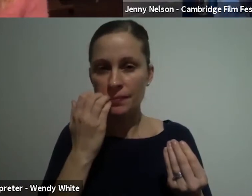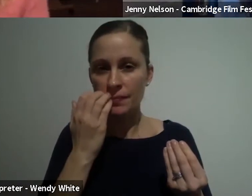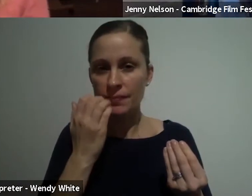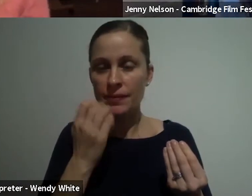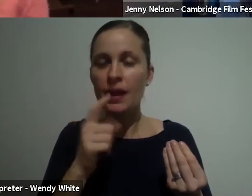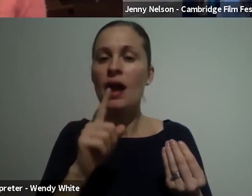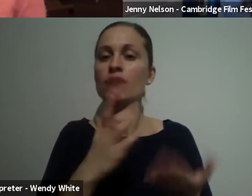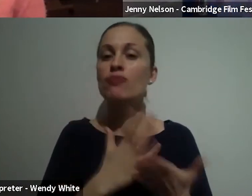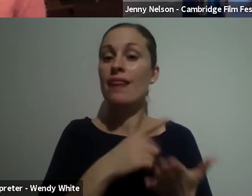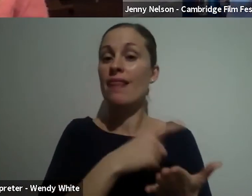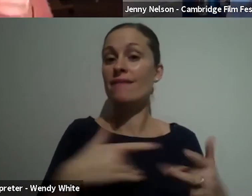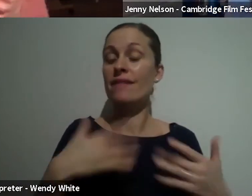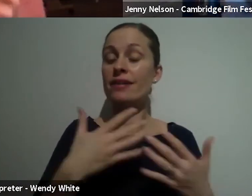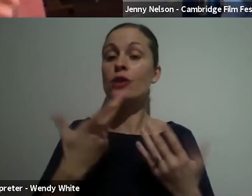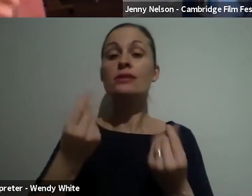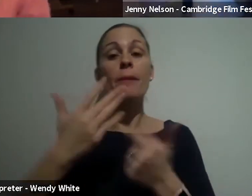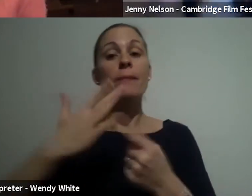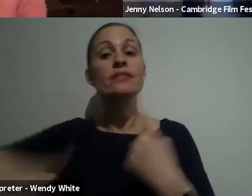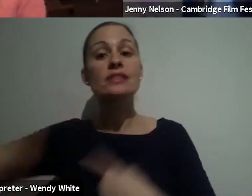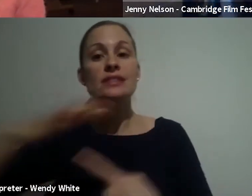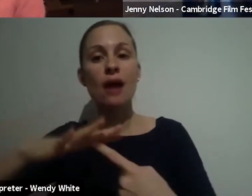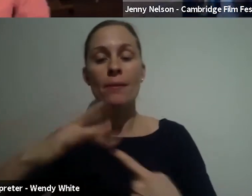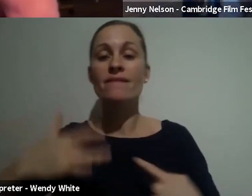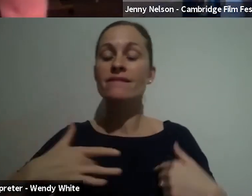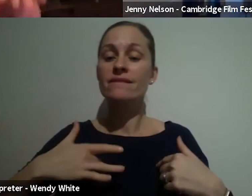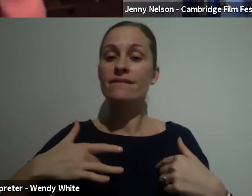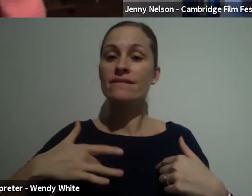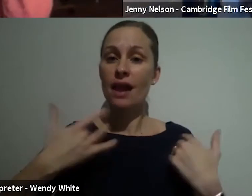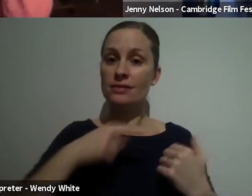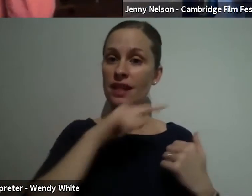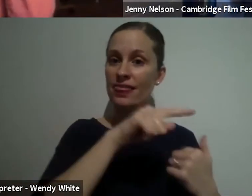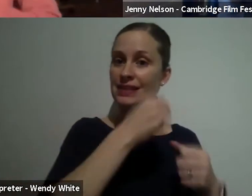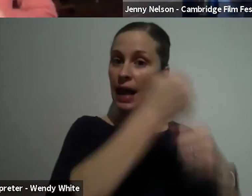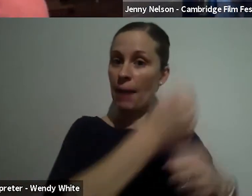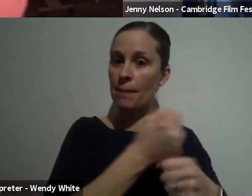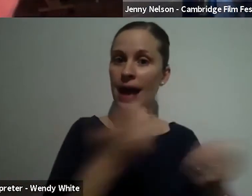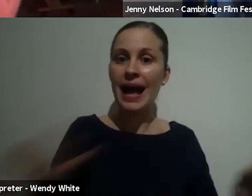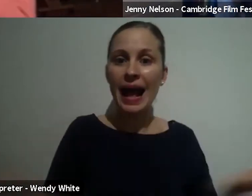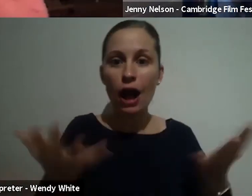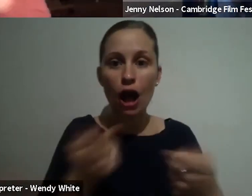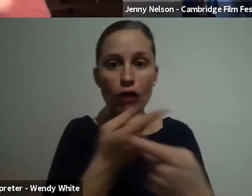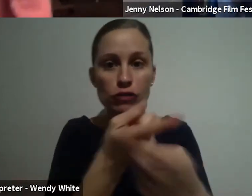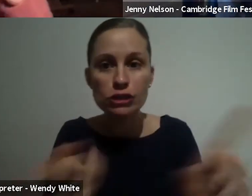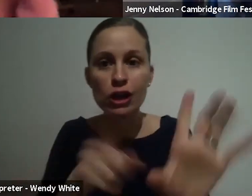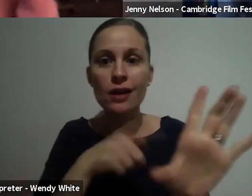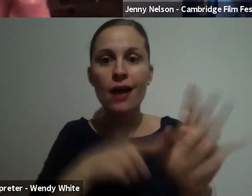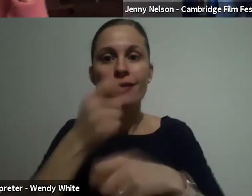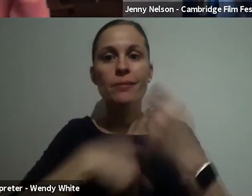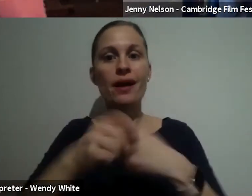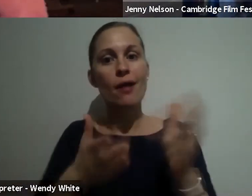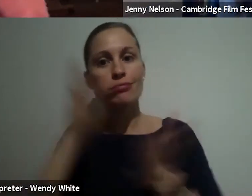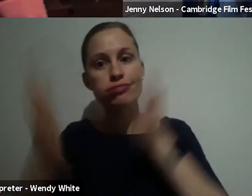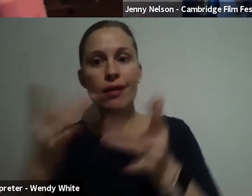youngsters to have sex. So, I see, encouraging people to go, okay, right. So I think this is the